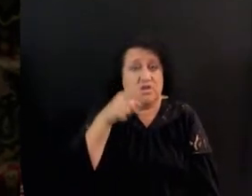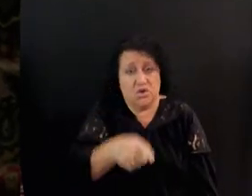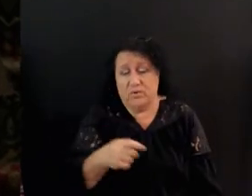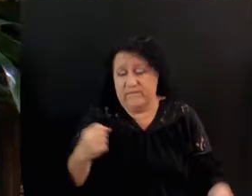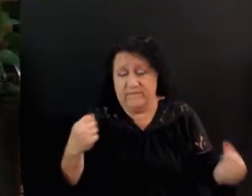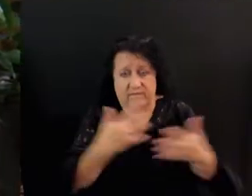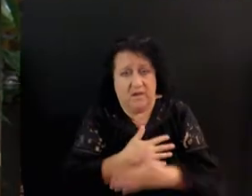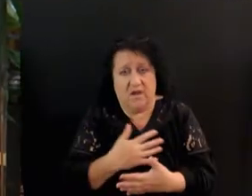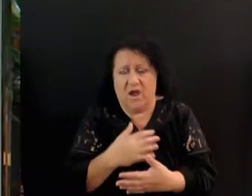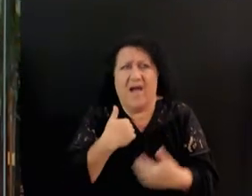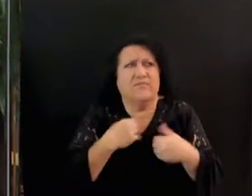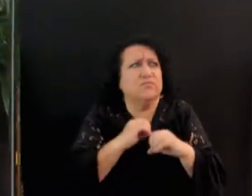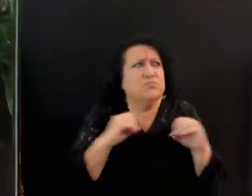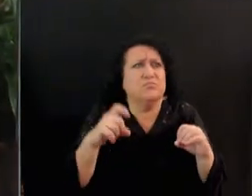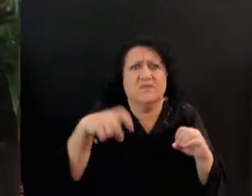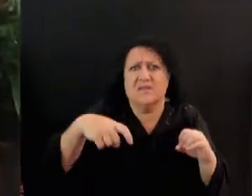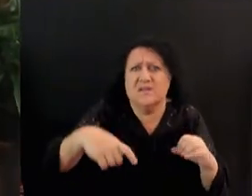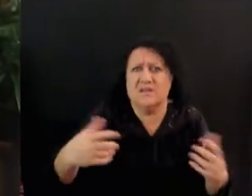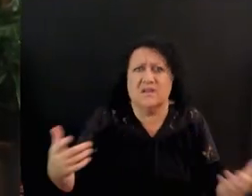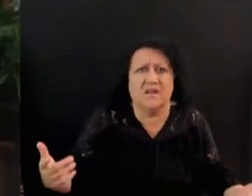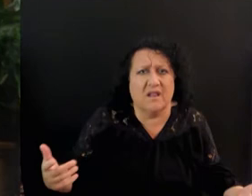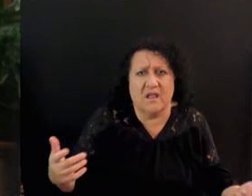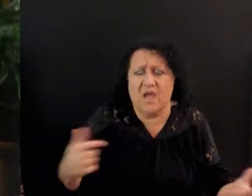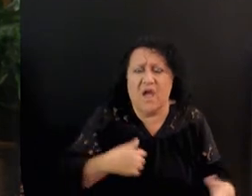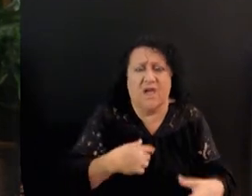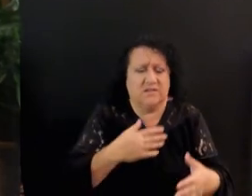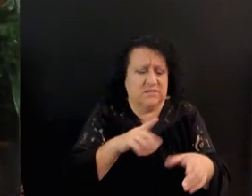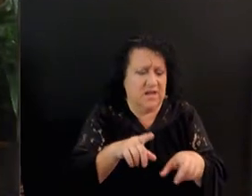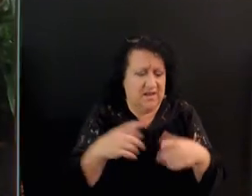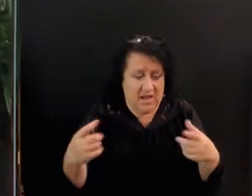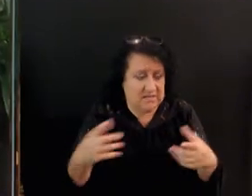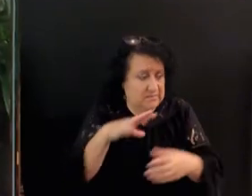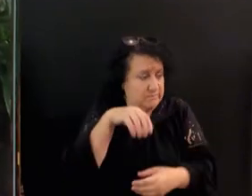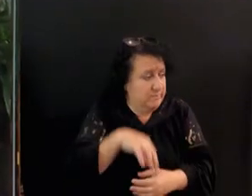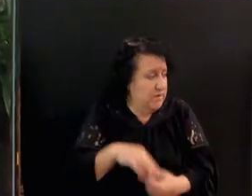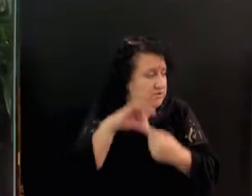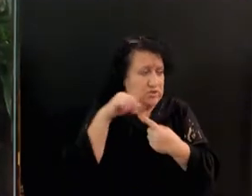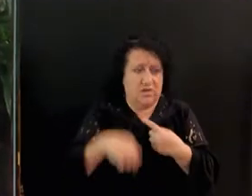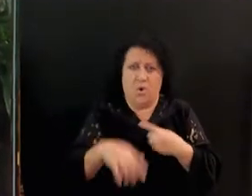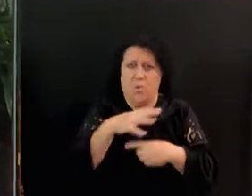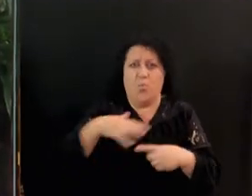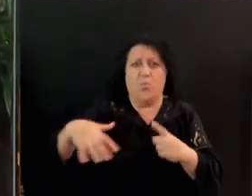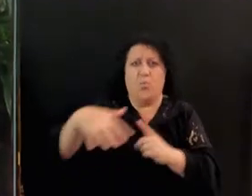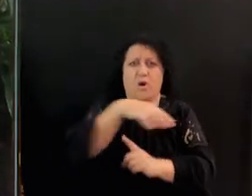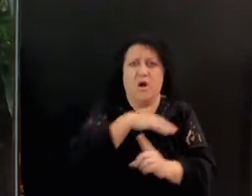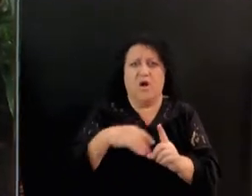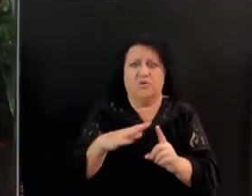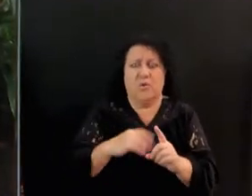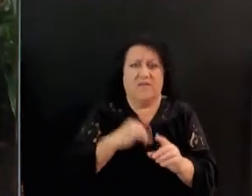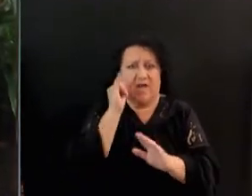not only by not having any concept of our identity, but also crippled by fear, again, this is good news, my